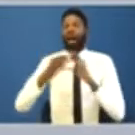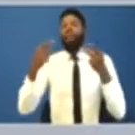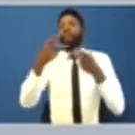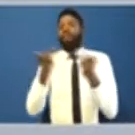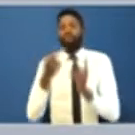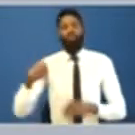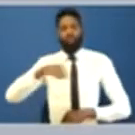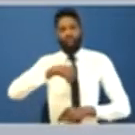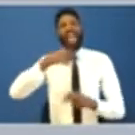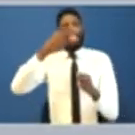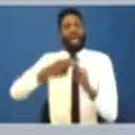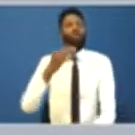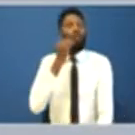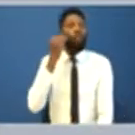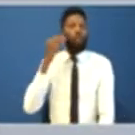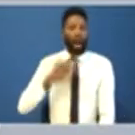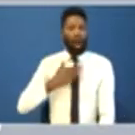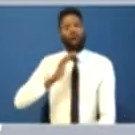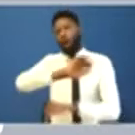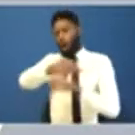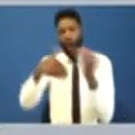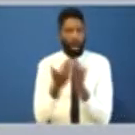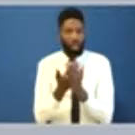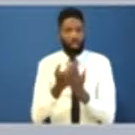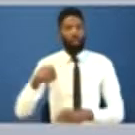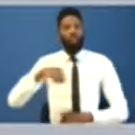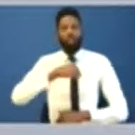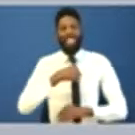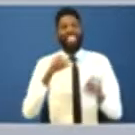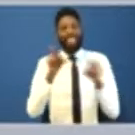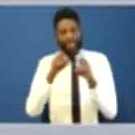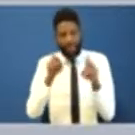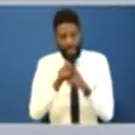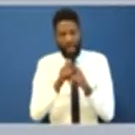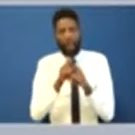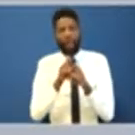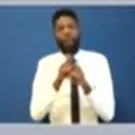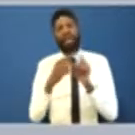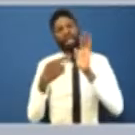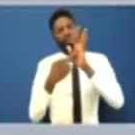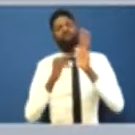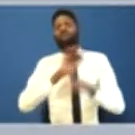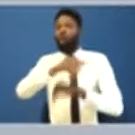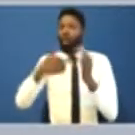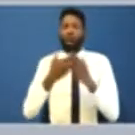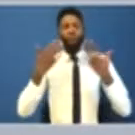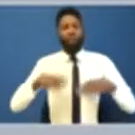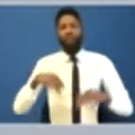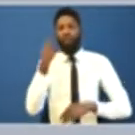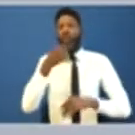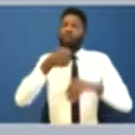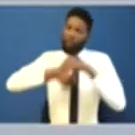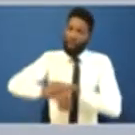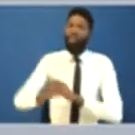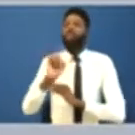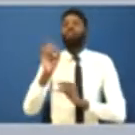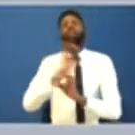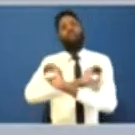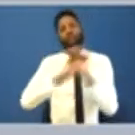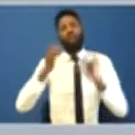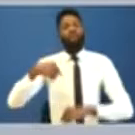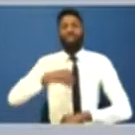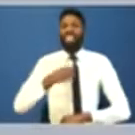we can call our home for all of us we stand for each and every naropians and we want to say that it's the light for every